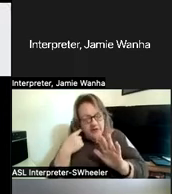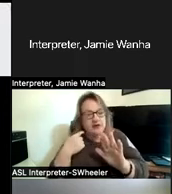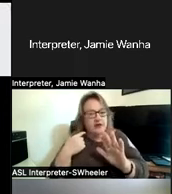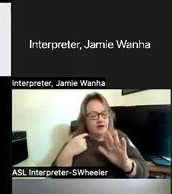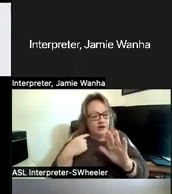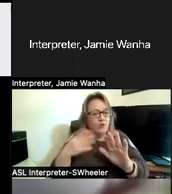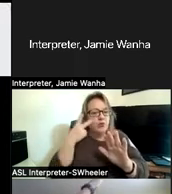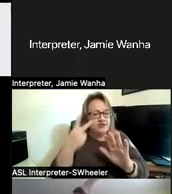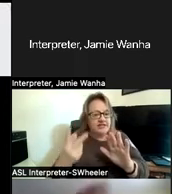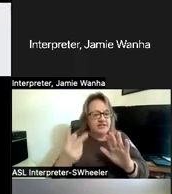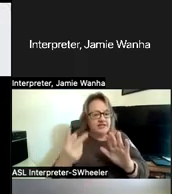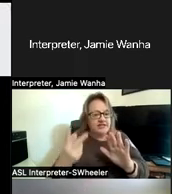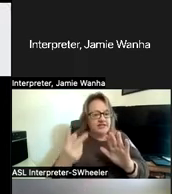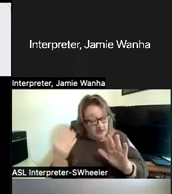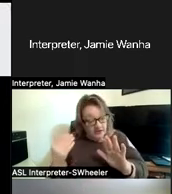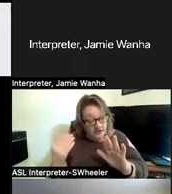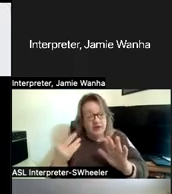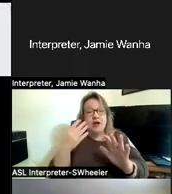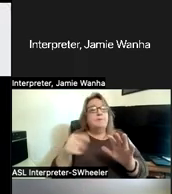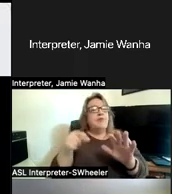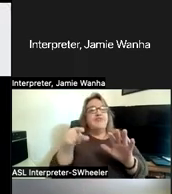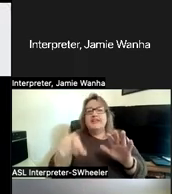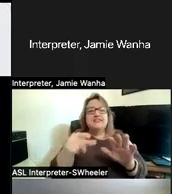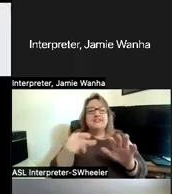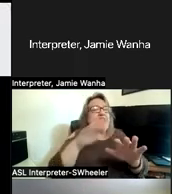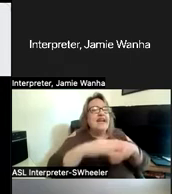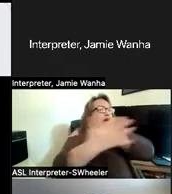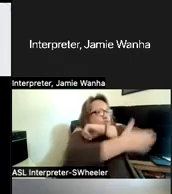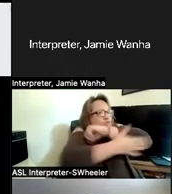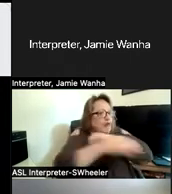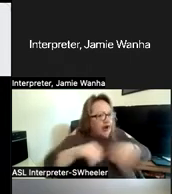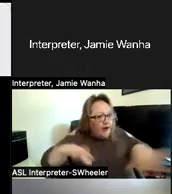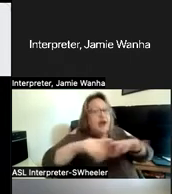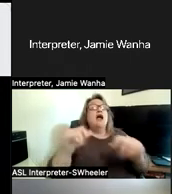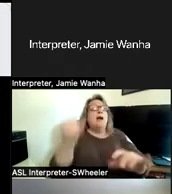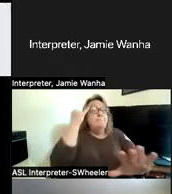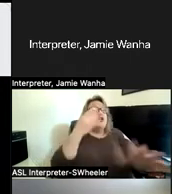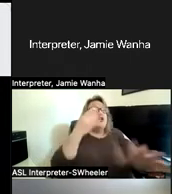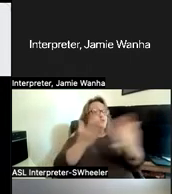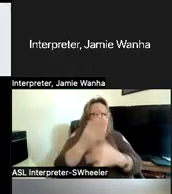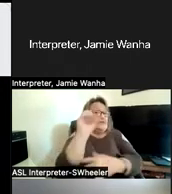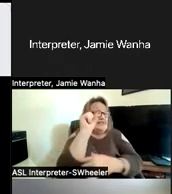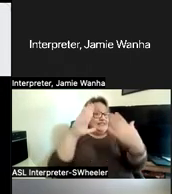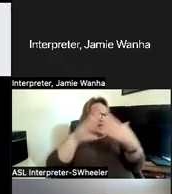going to see through downtown and through urbanized area in San Diego. Next,